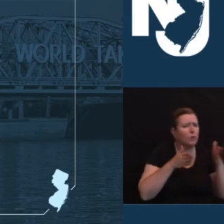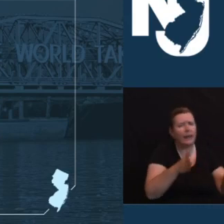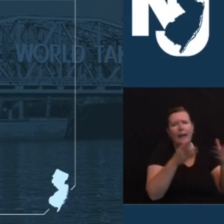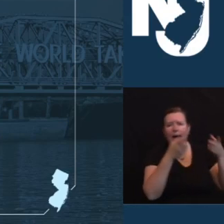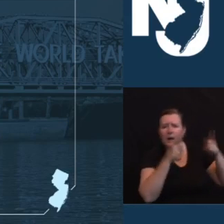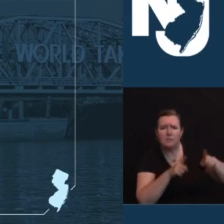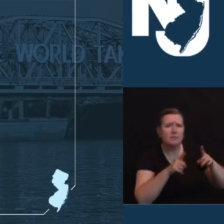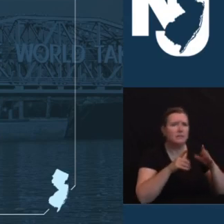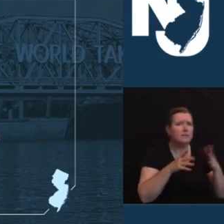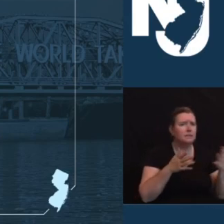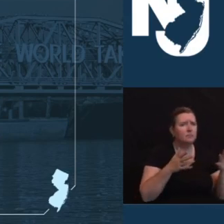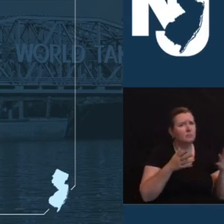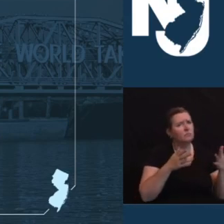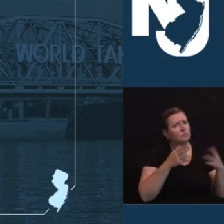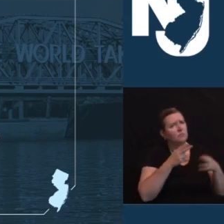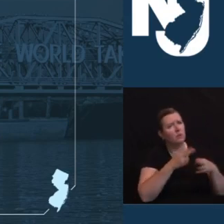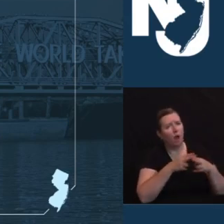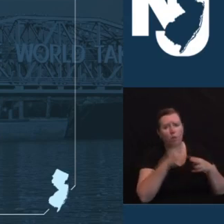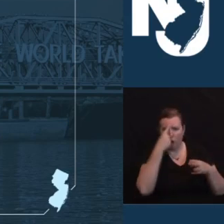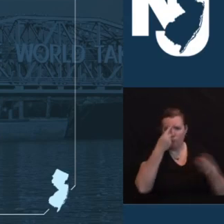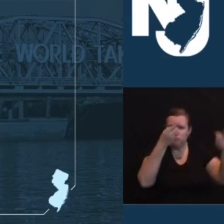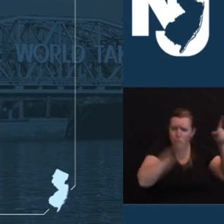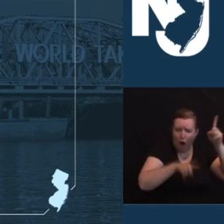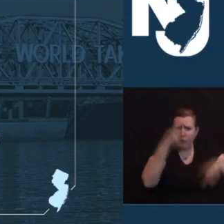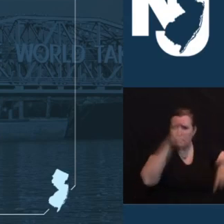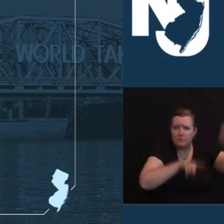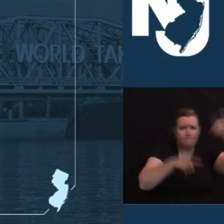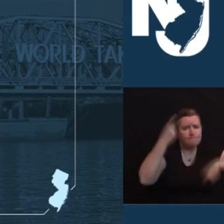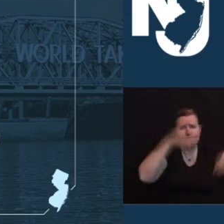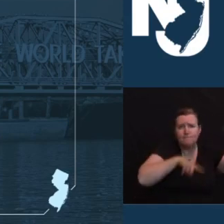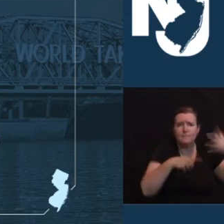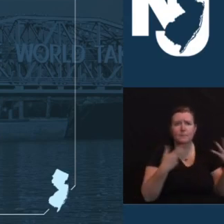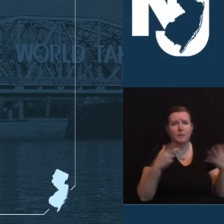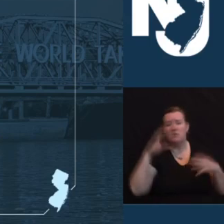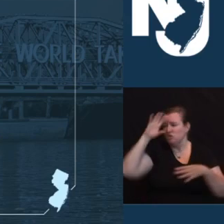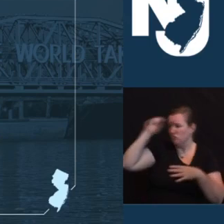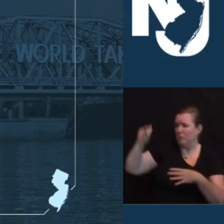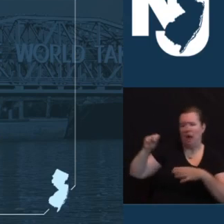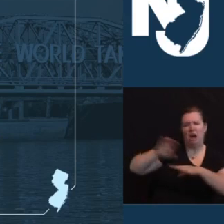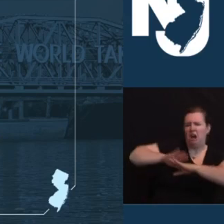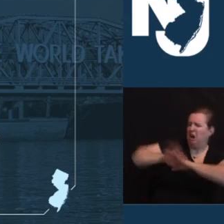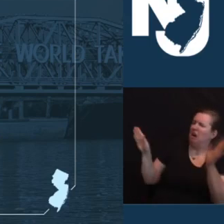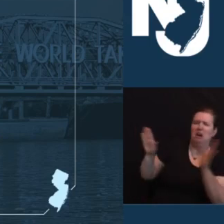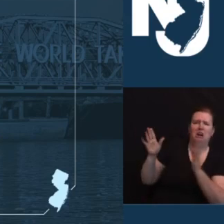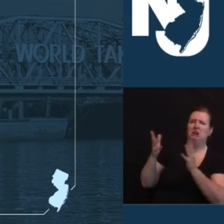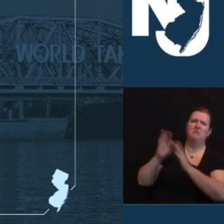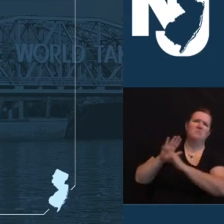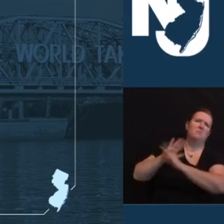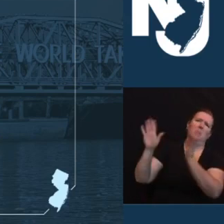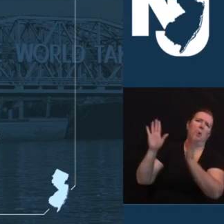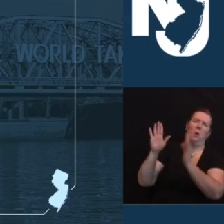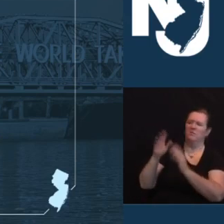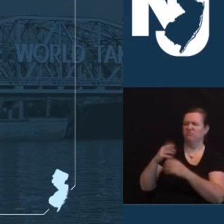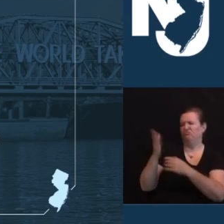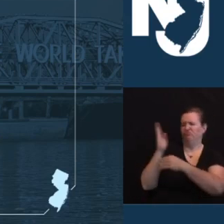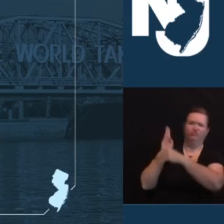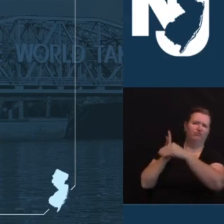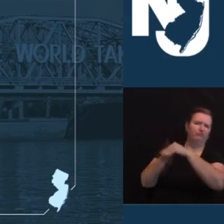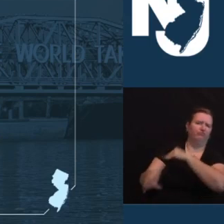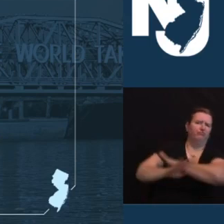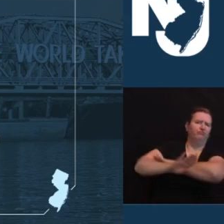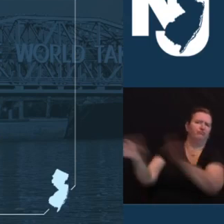but compromise. The fact that the president has said no more is appalling. And by the way, it's appalling for state